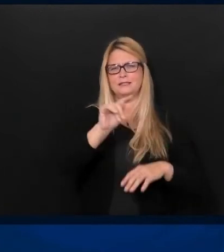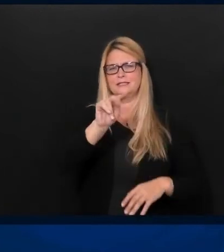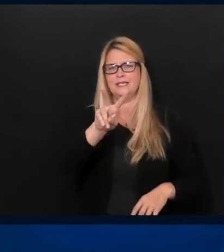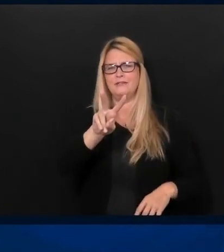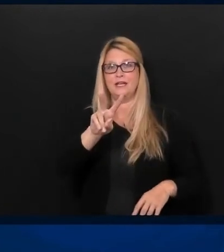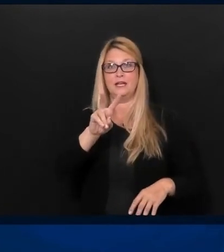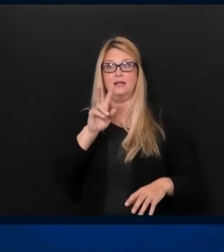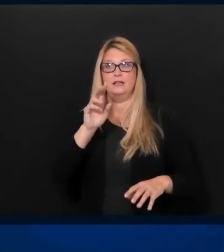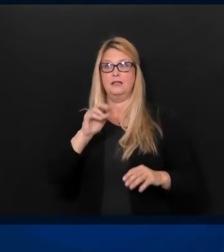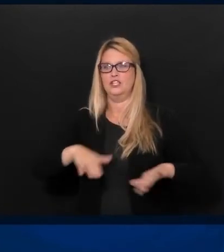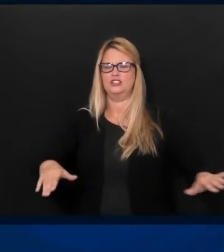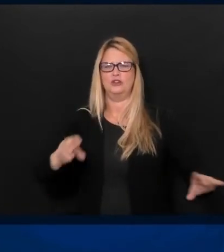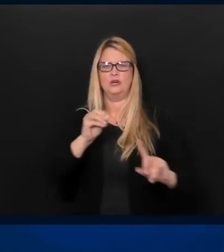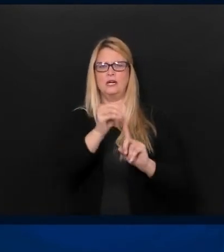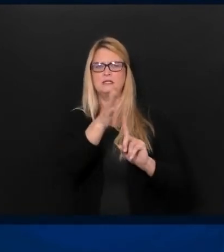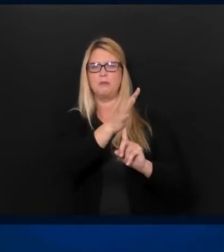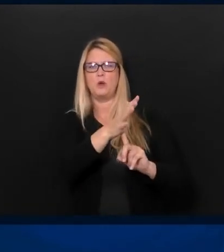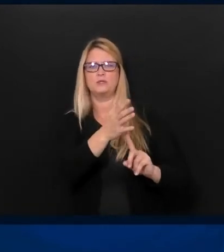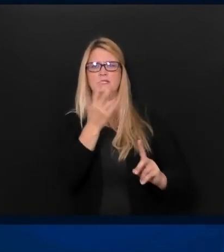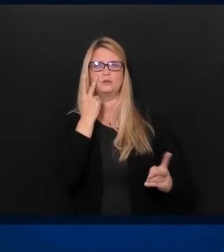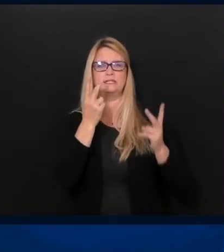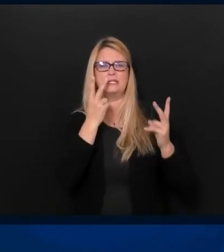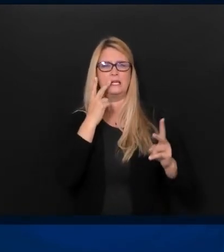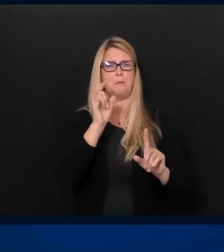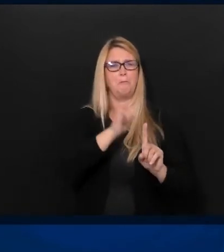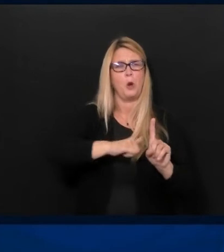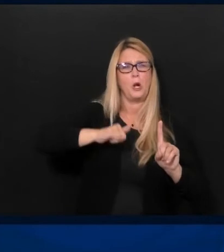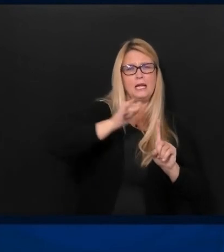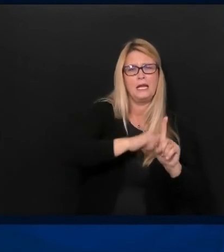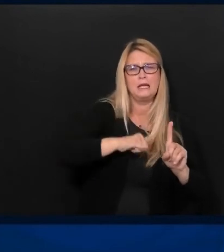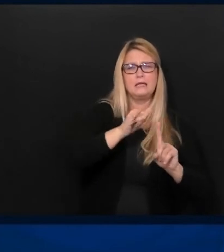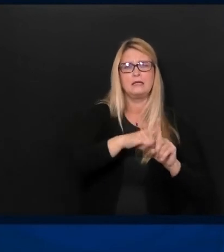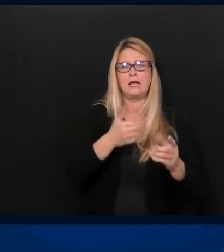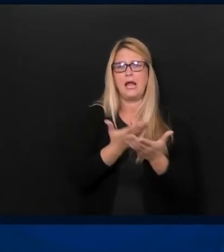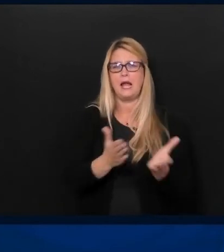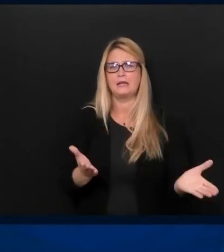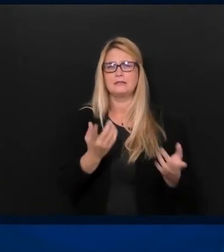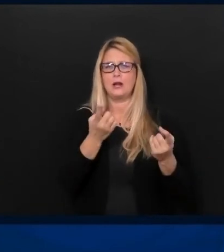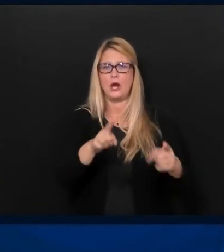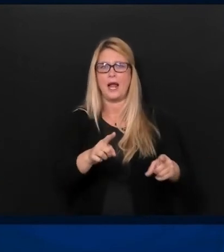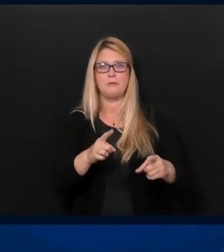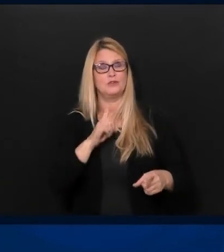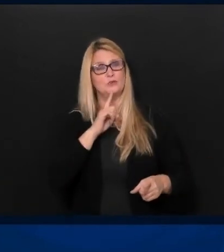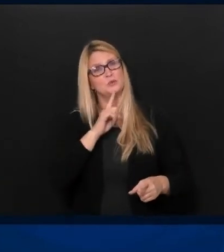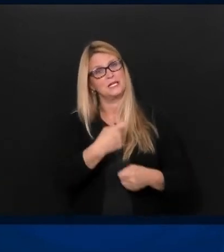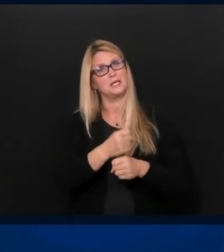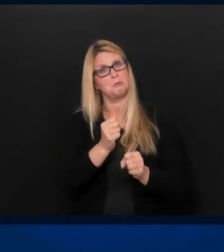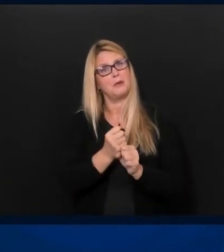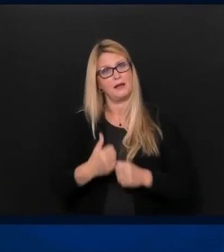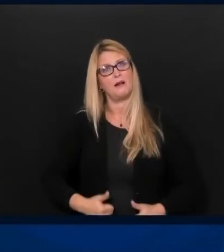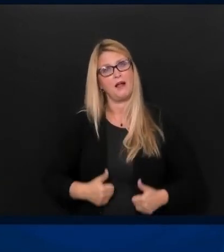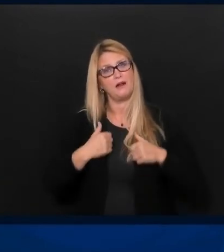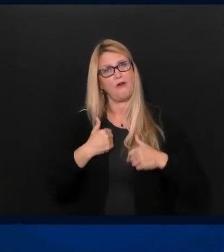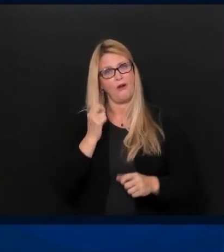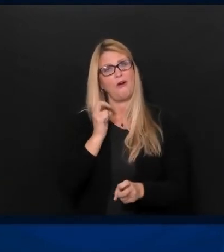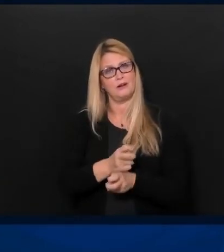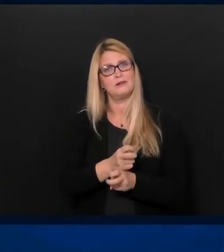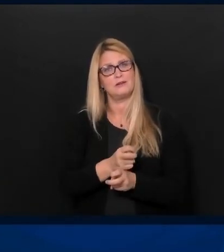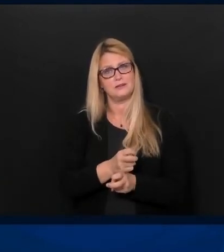are exposed to, and the bullying and everything that's out there, it can make life really, really, really